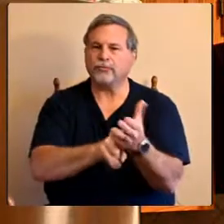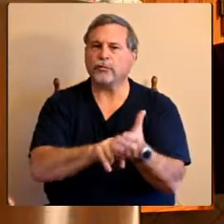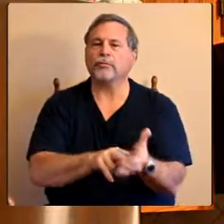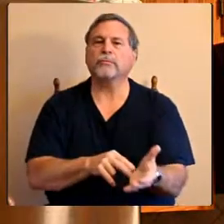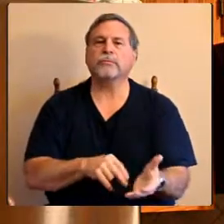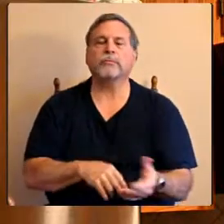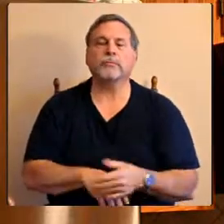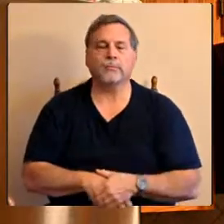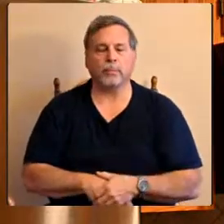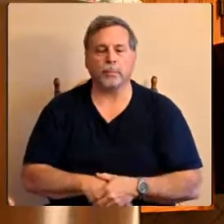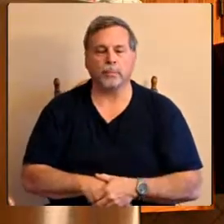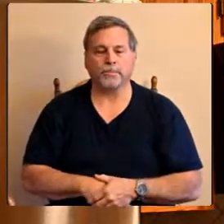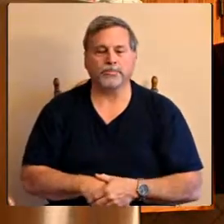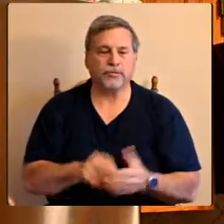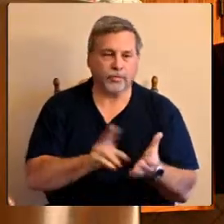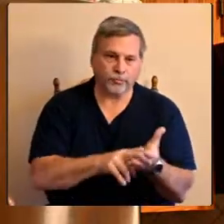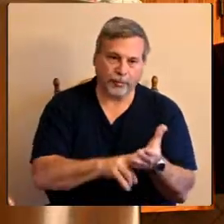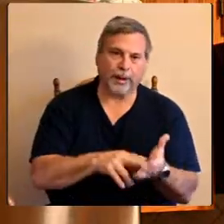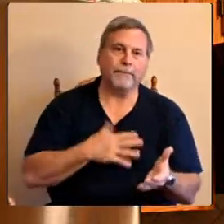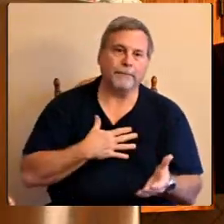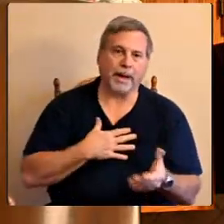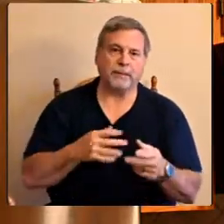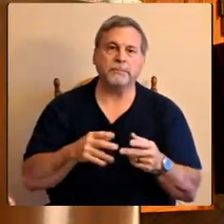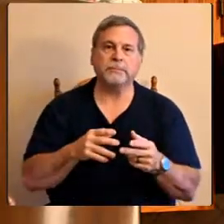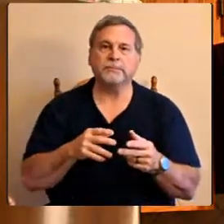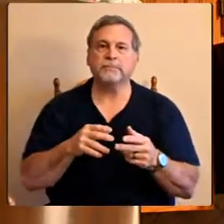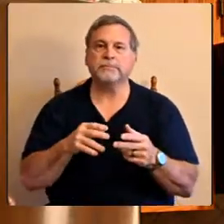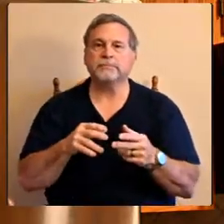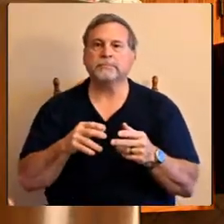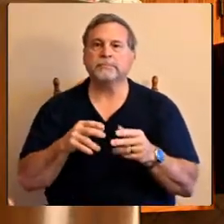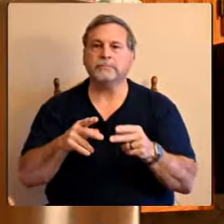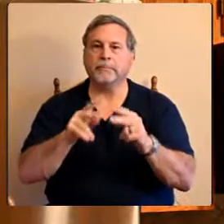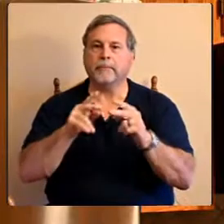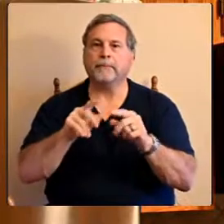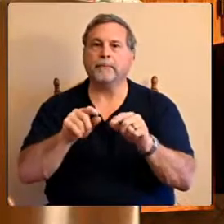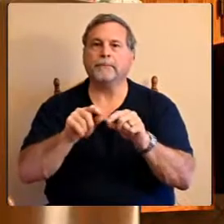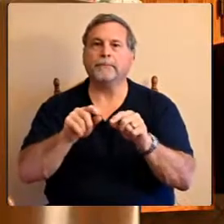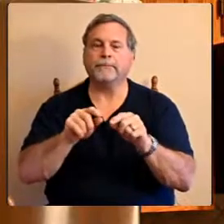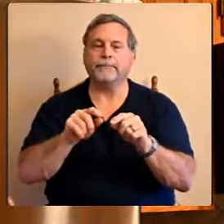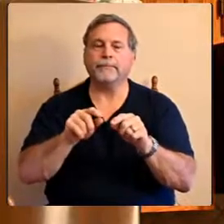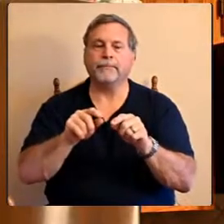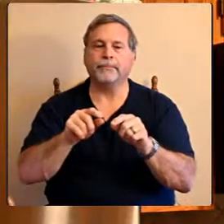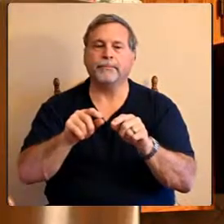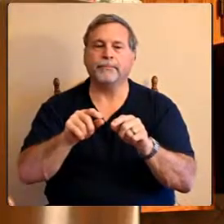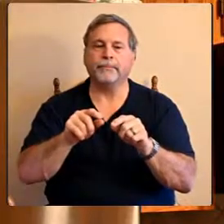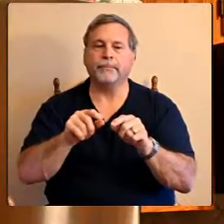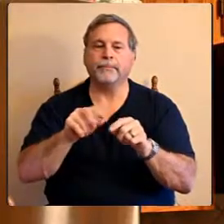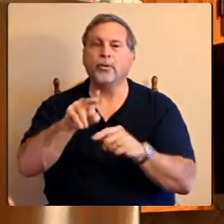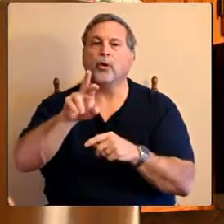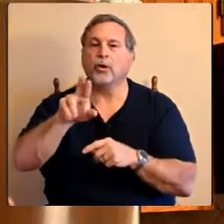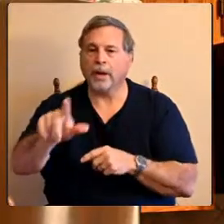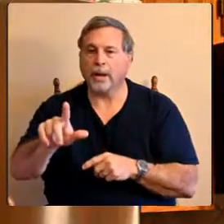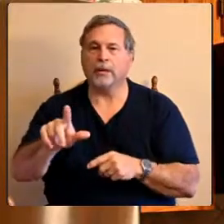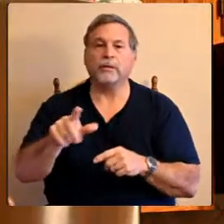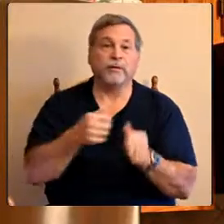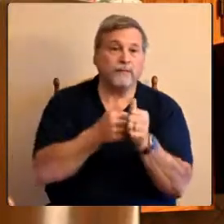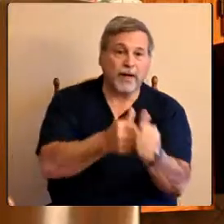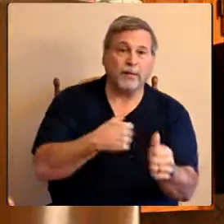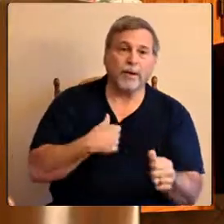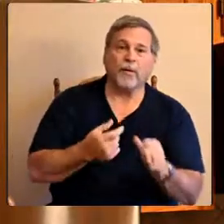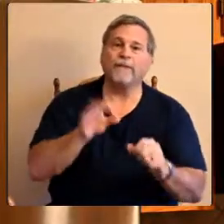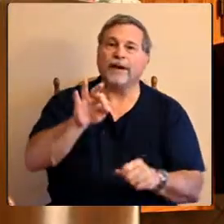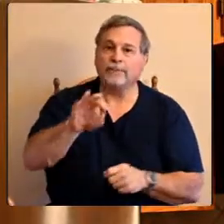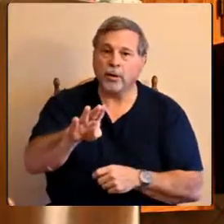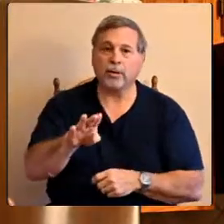with my site so that you get things. So subscribe to my site. If you're on Facebook and seeing it, you can like it. You can follow me. Anything you'd